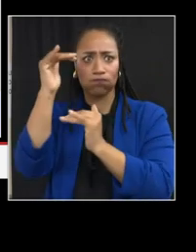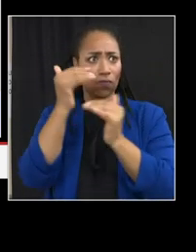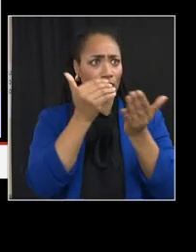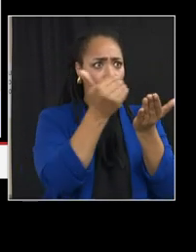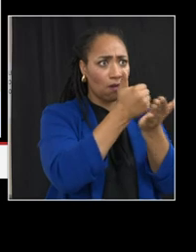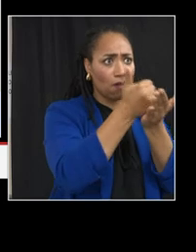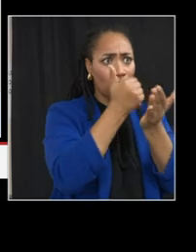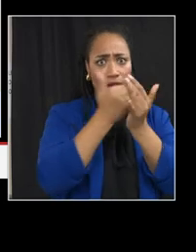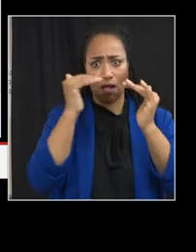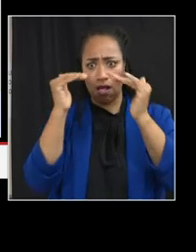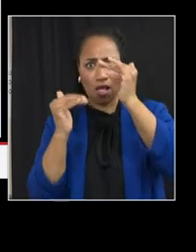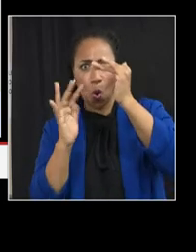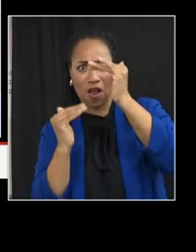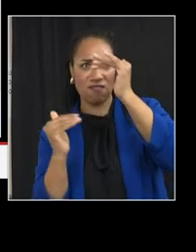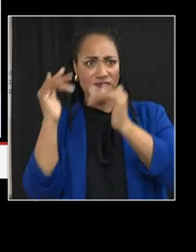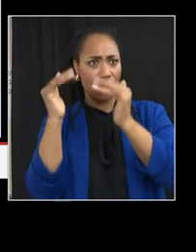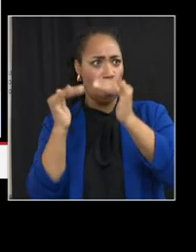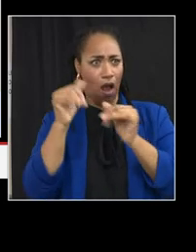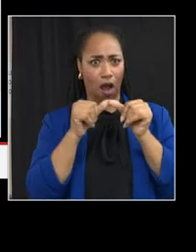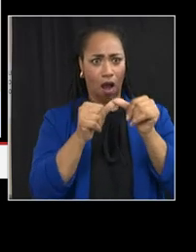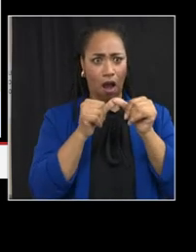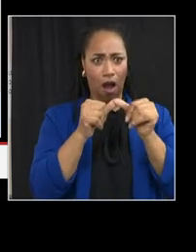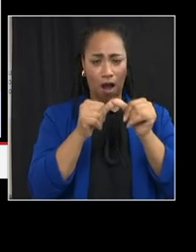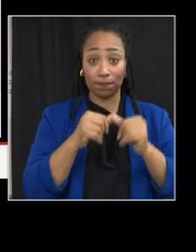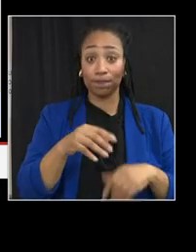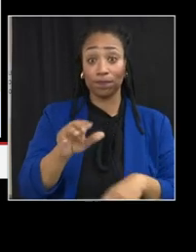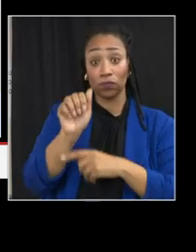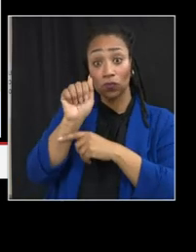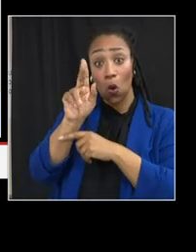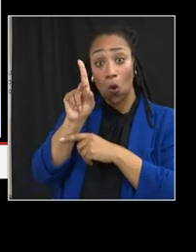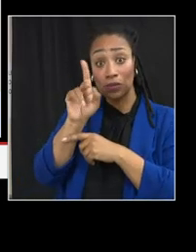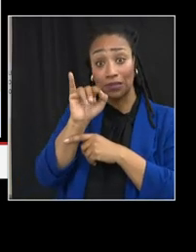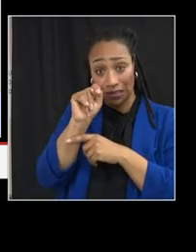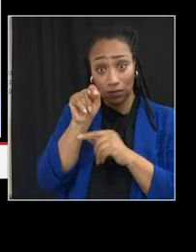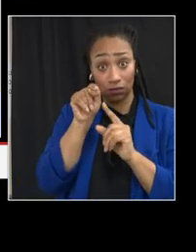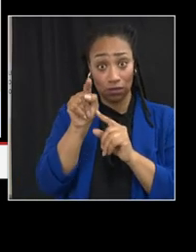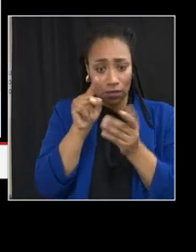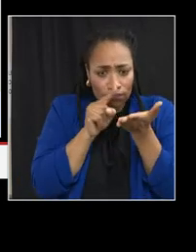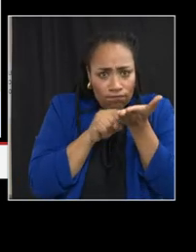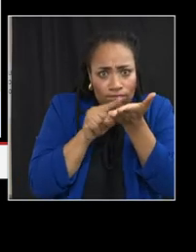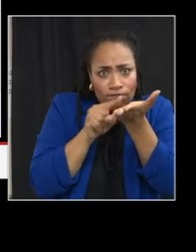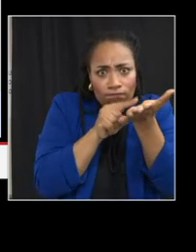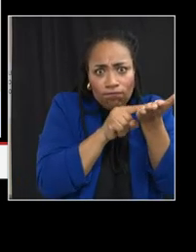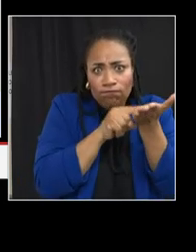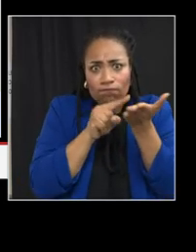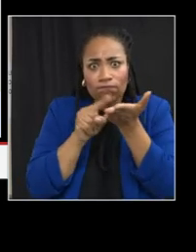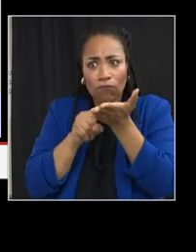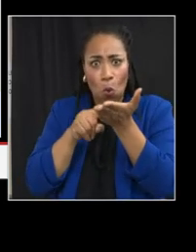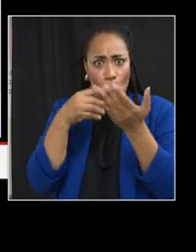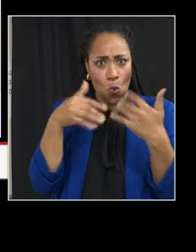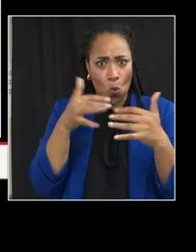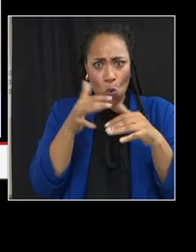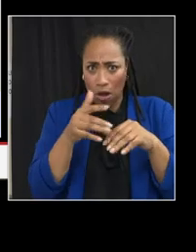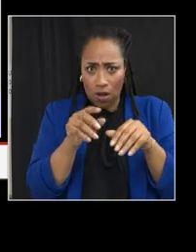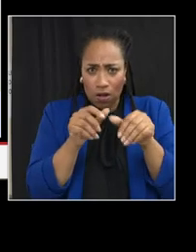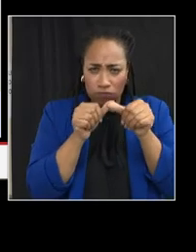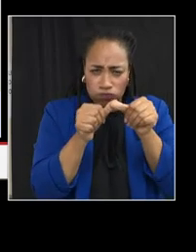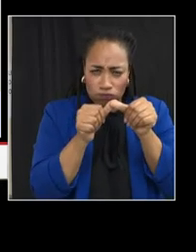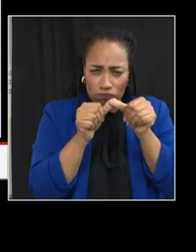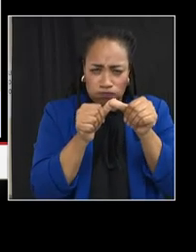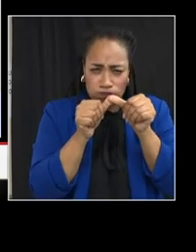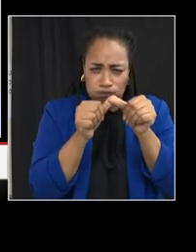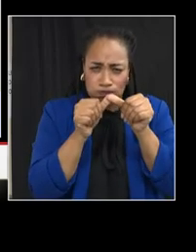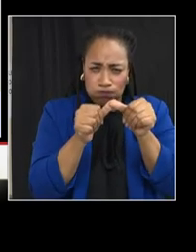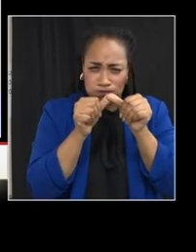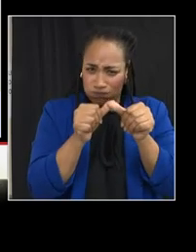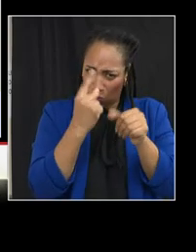clean audits. When we have the auditor come in, they look at our books for a year. And then they use all of